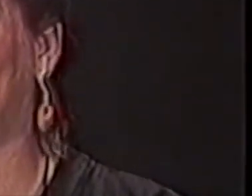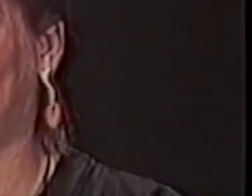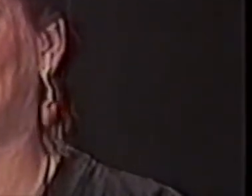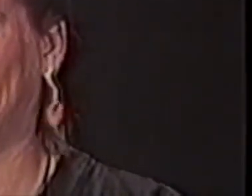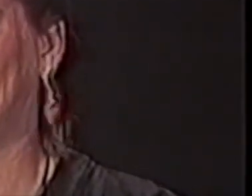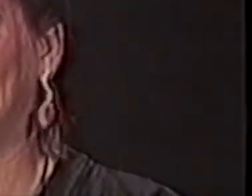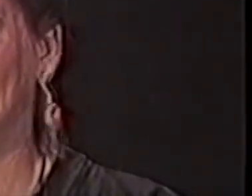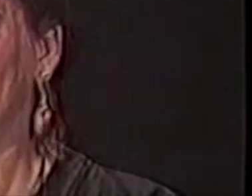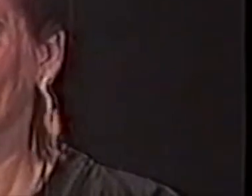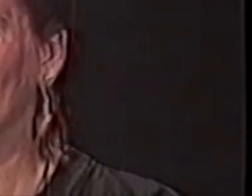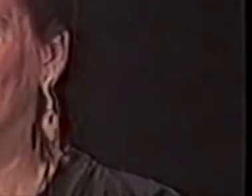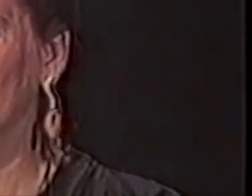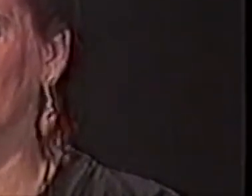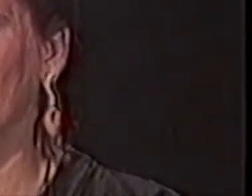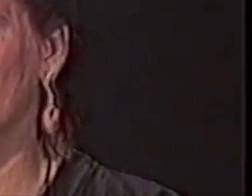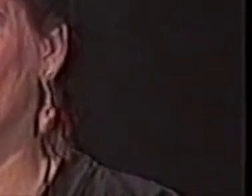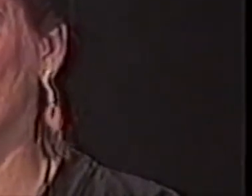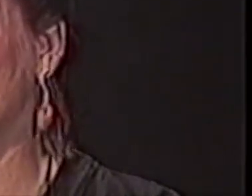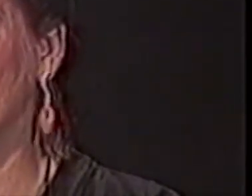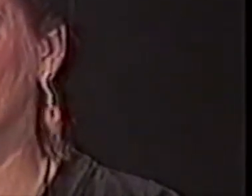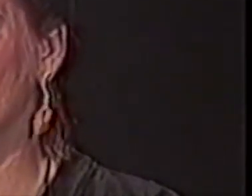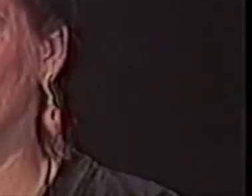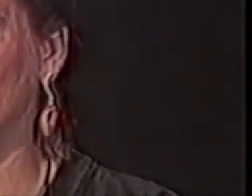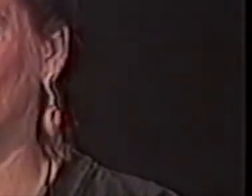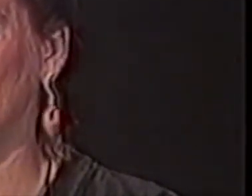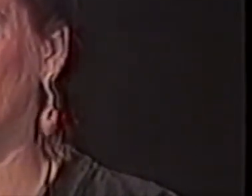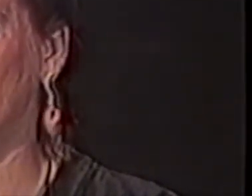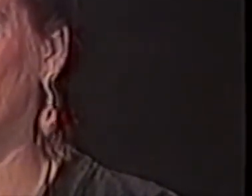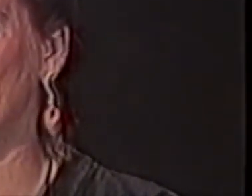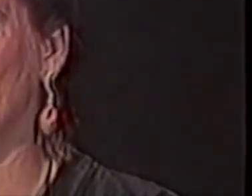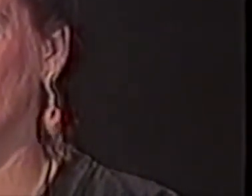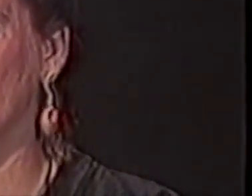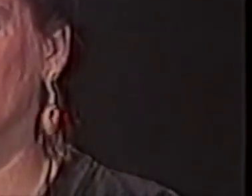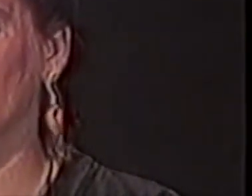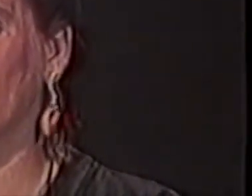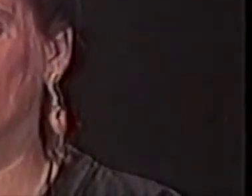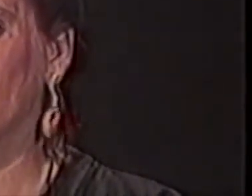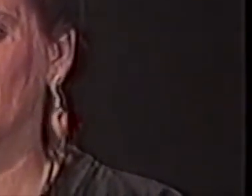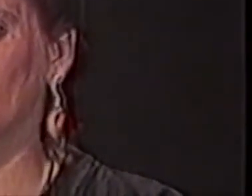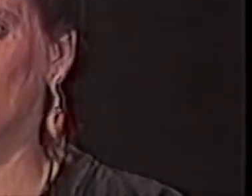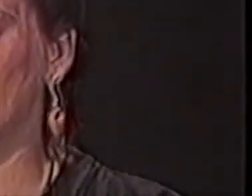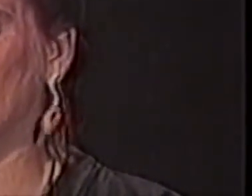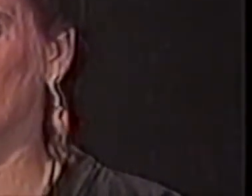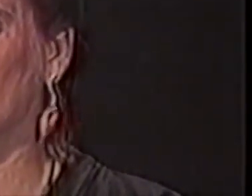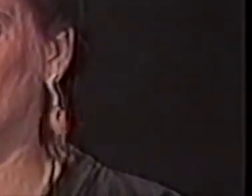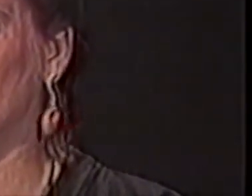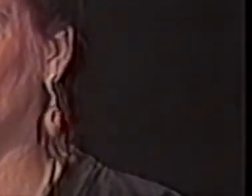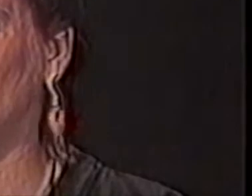that. Yeah. It takes courage, I guess, and a little bit of faith